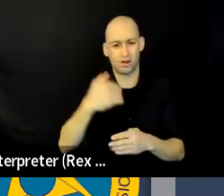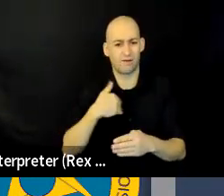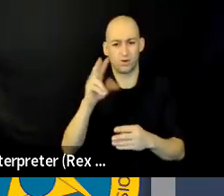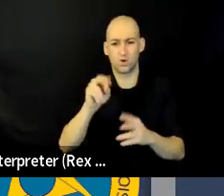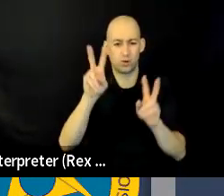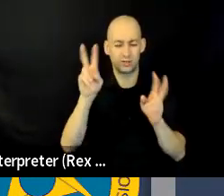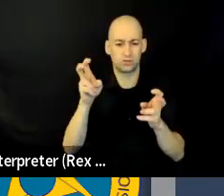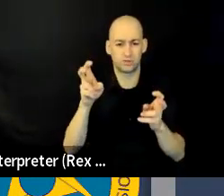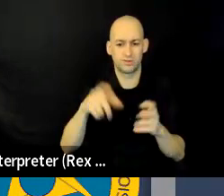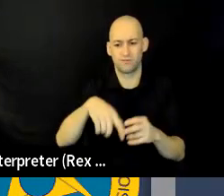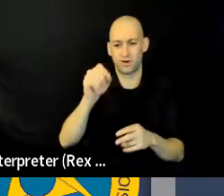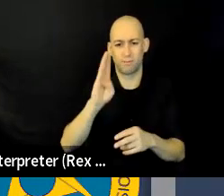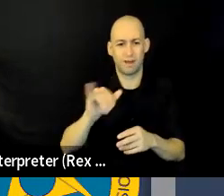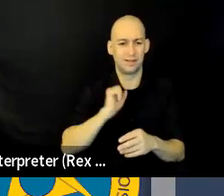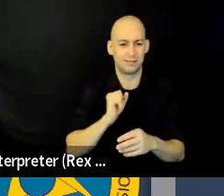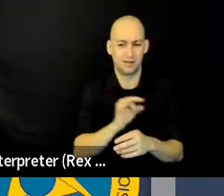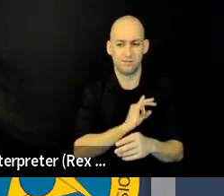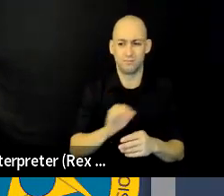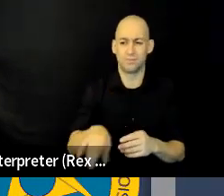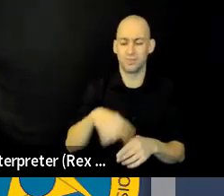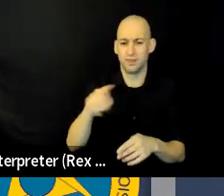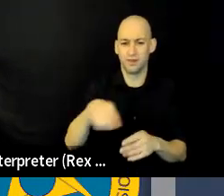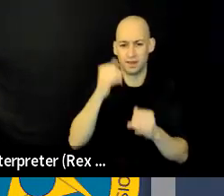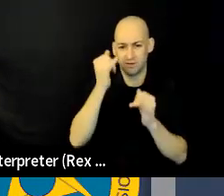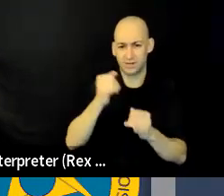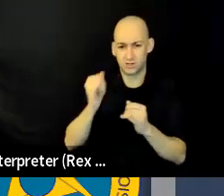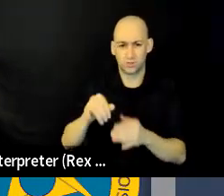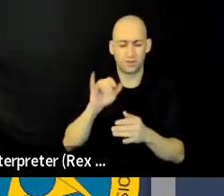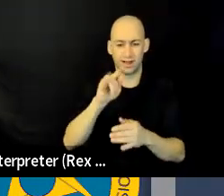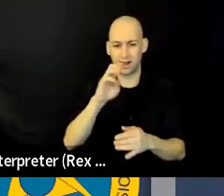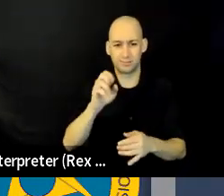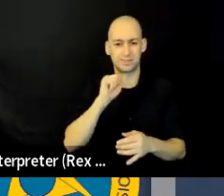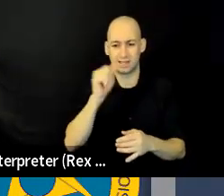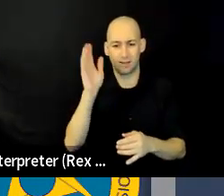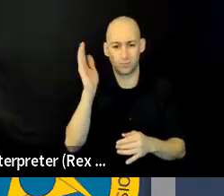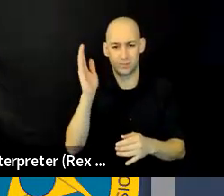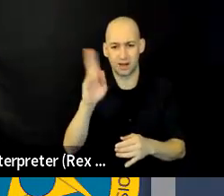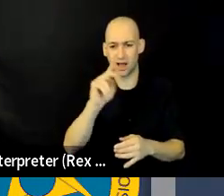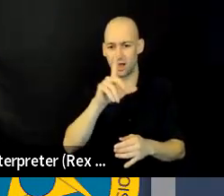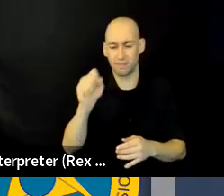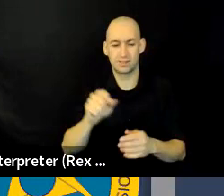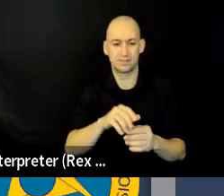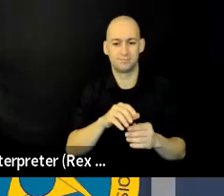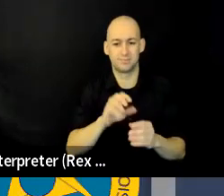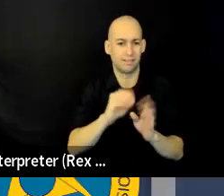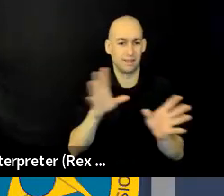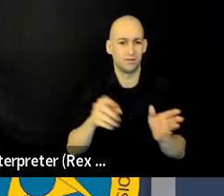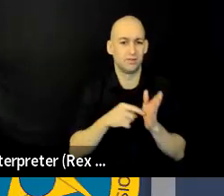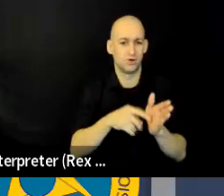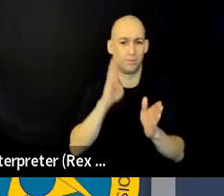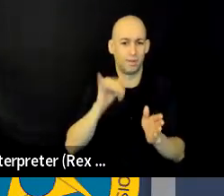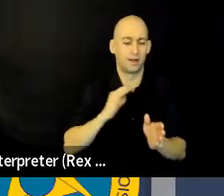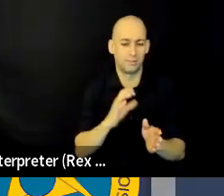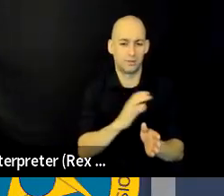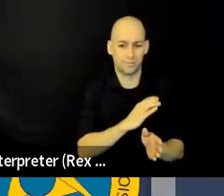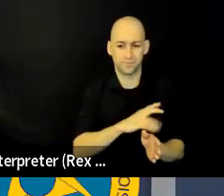Commission staff. Therefore, individual items will not be presented unless specifically requested by a Commissioner. If there are no